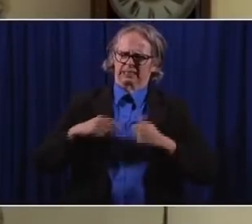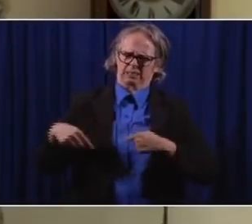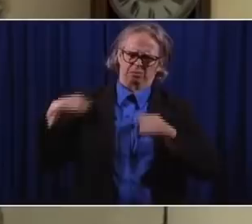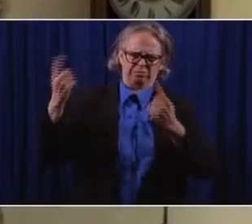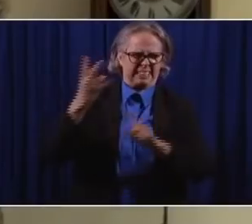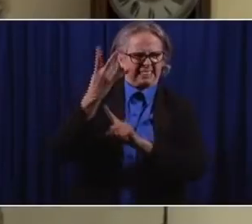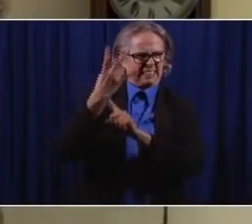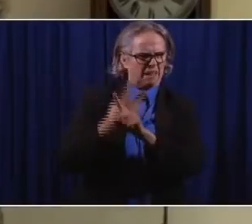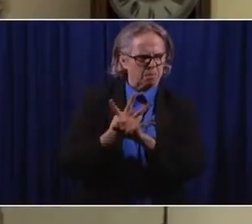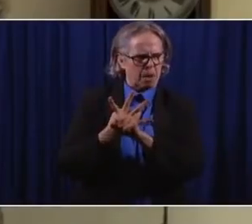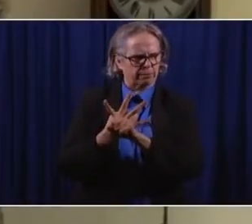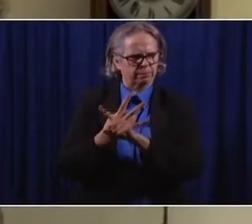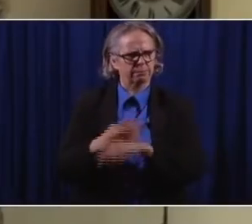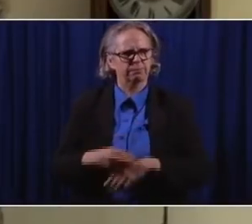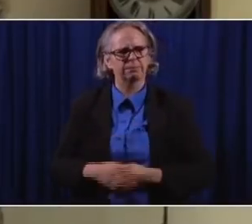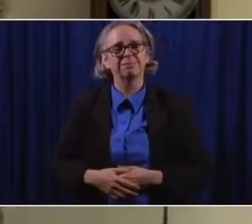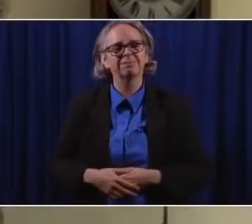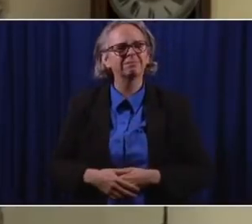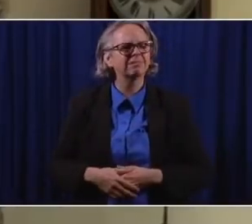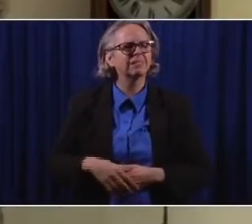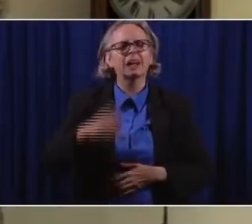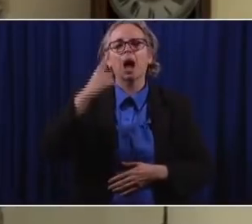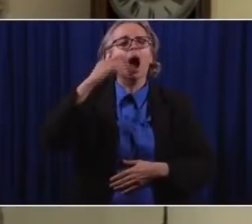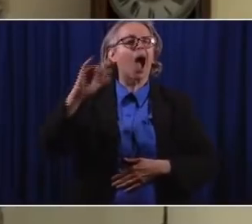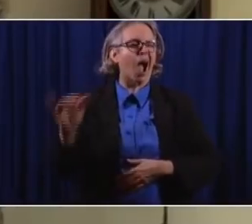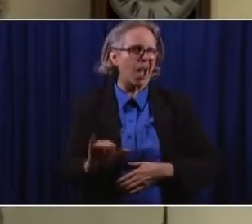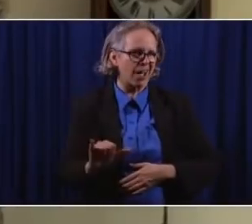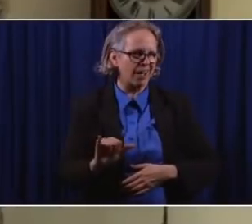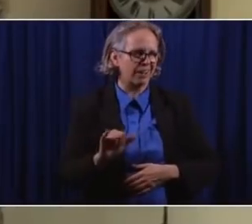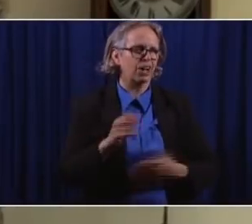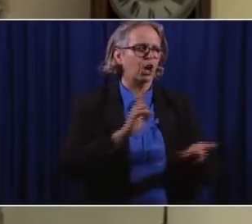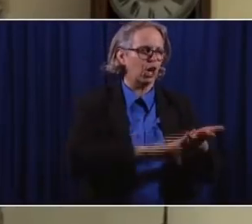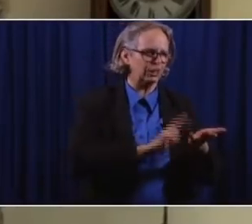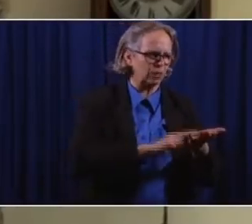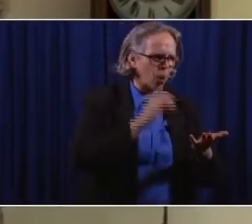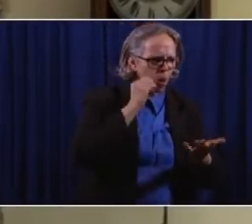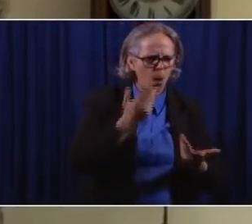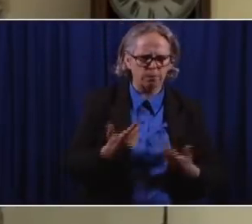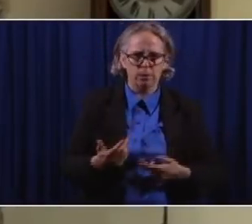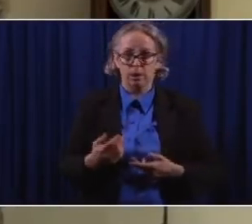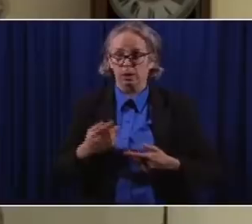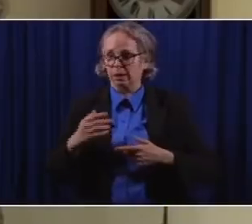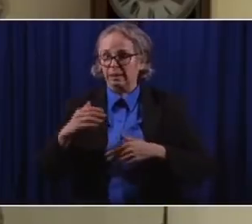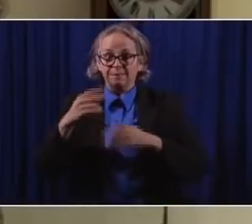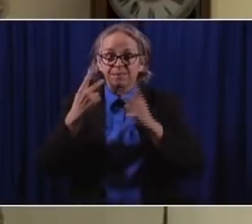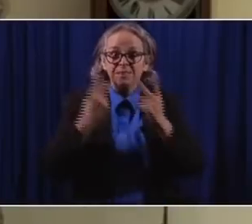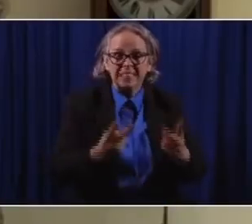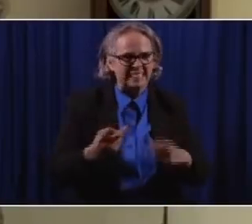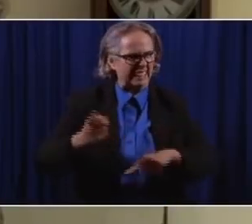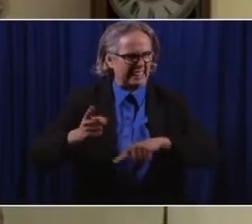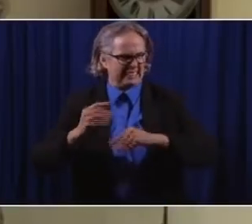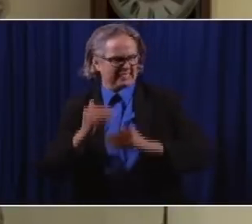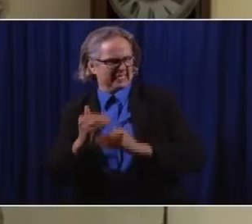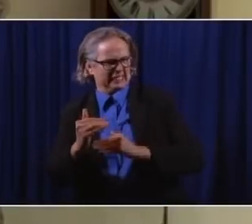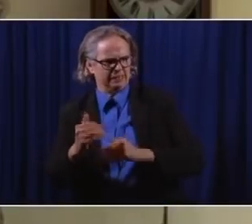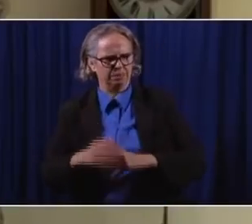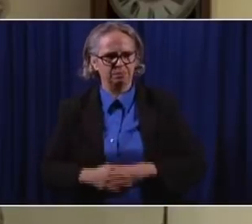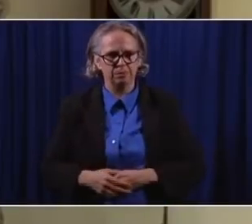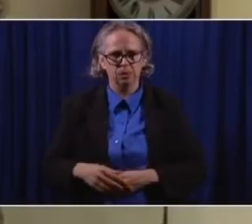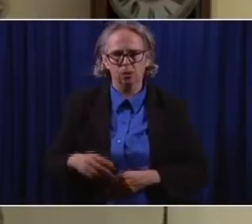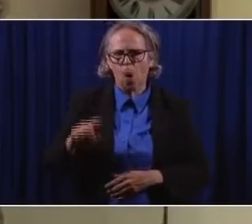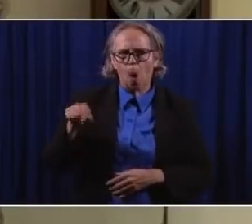nursing facilities, we've limited visits for family and friends only to outdoor visitation. That's what it's been so